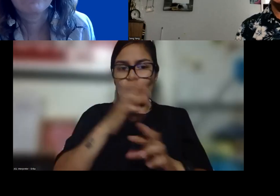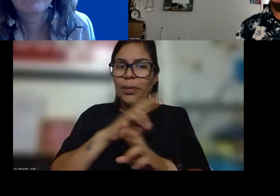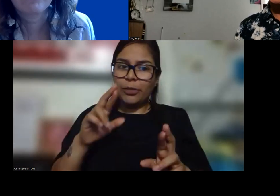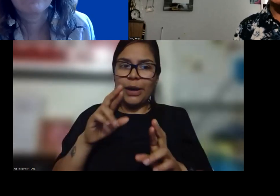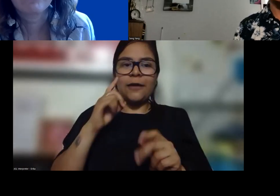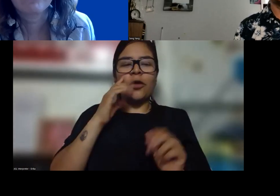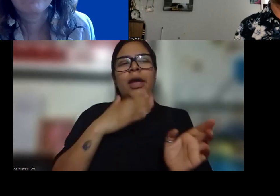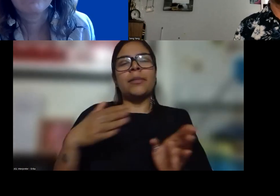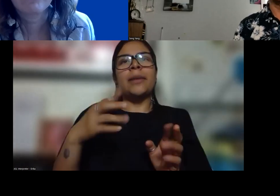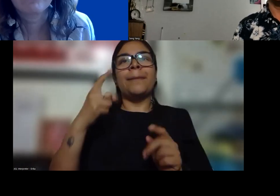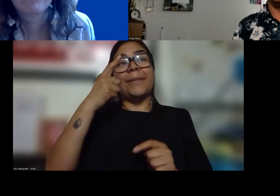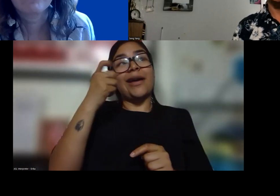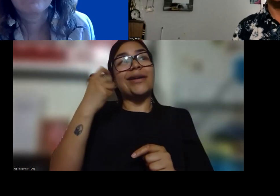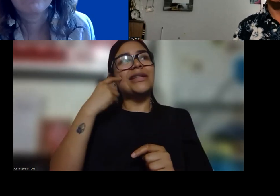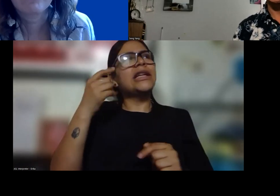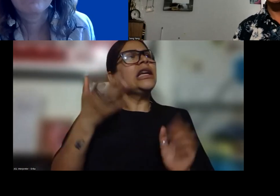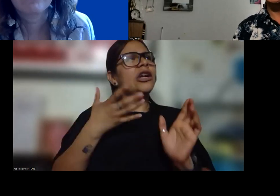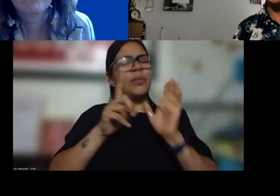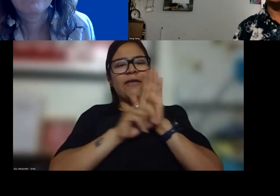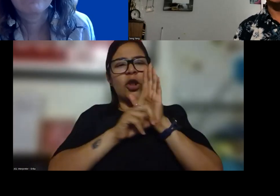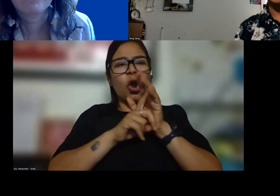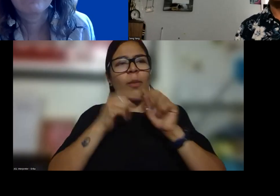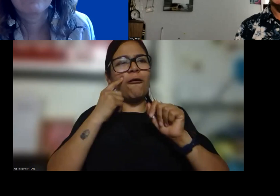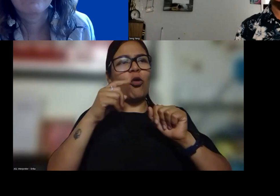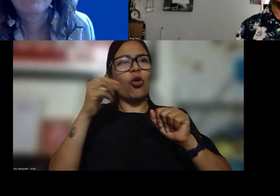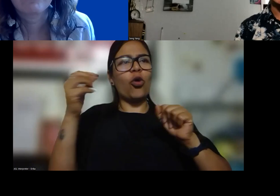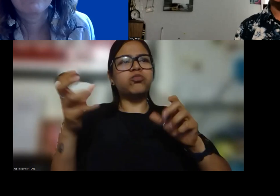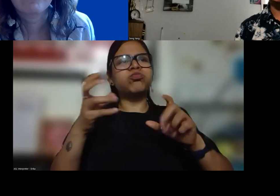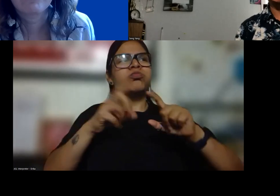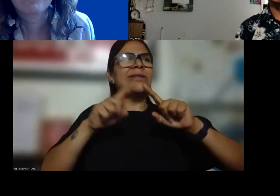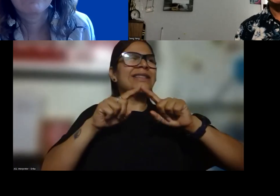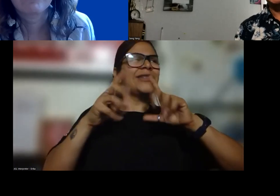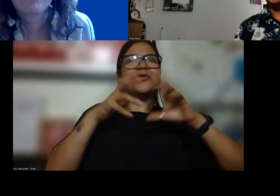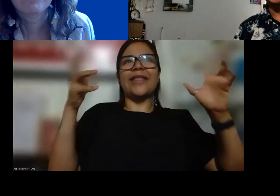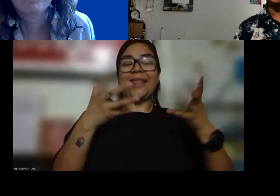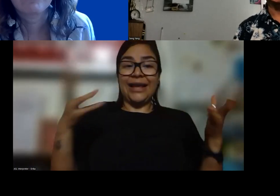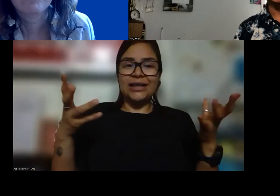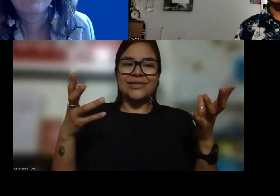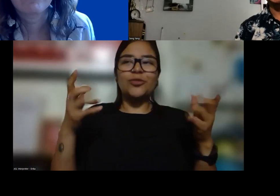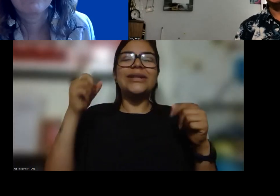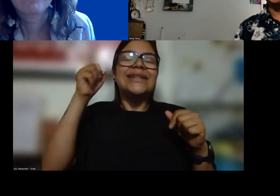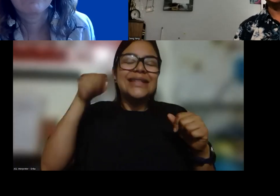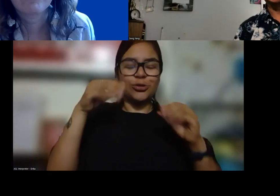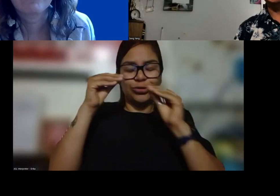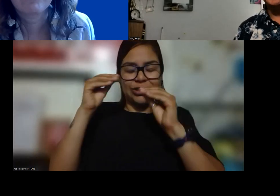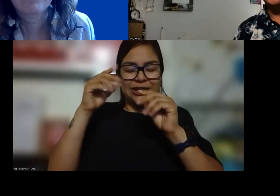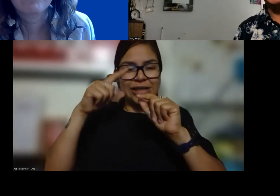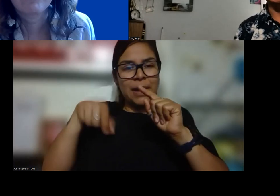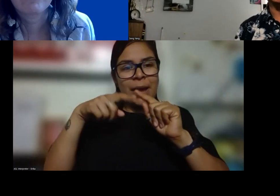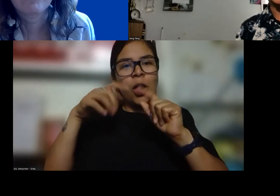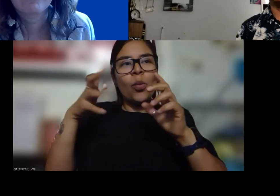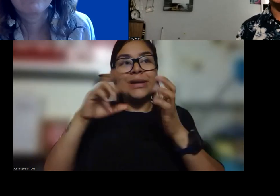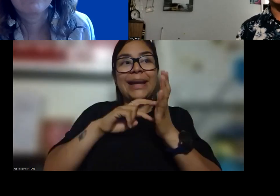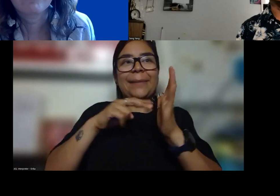that, smoke here is different than where we came from. Back to Laos or country, Southeast Asia country, the smoke